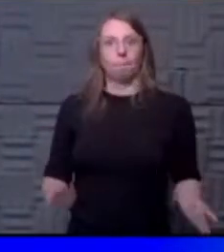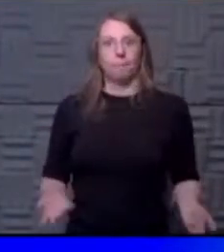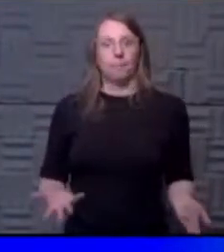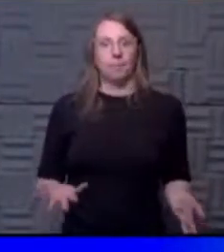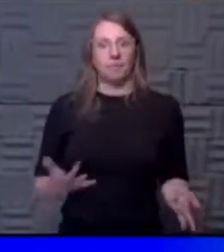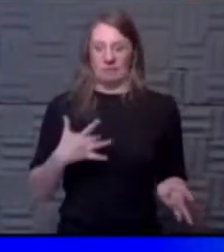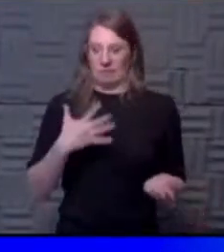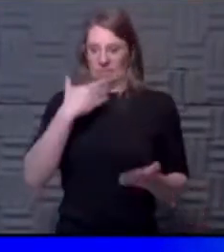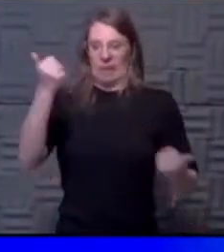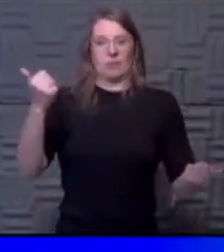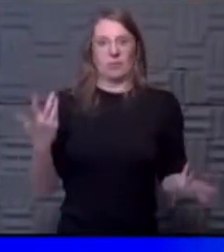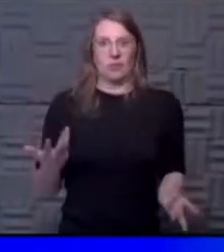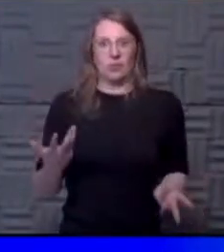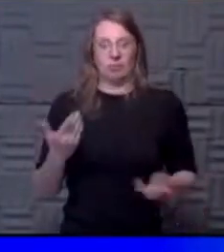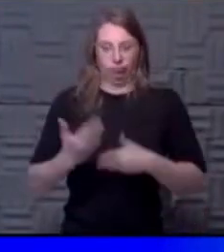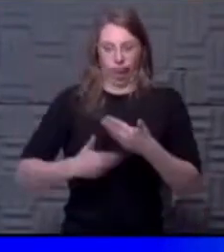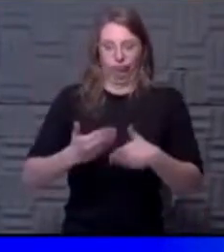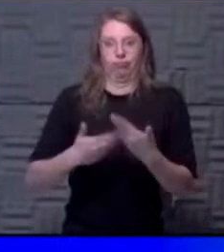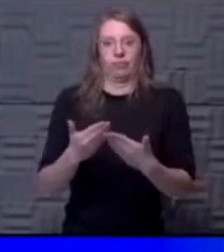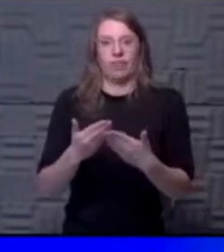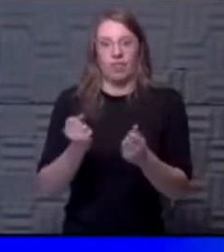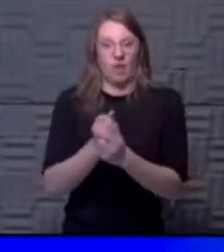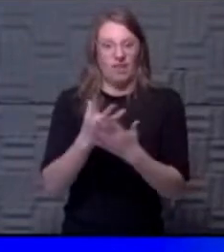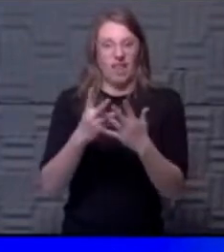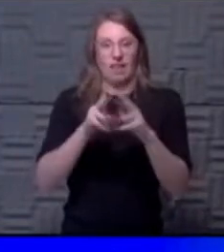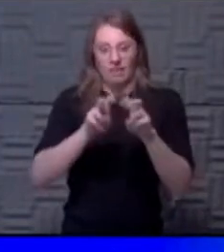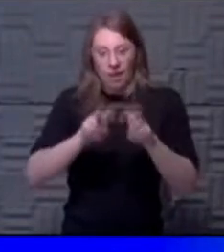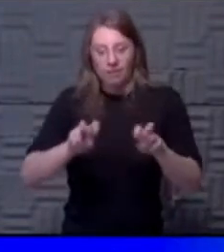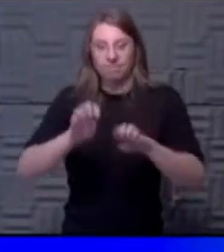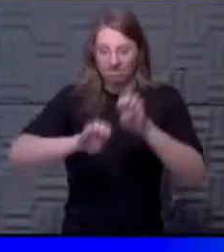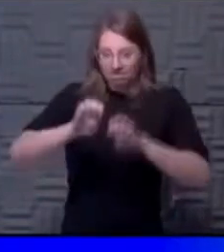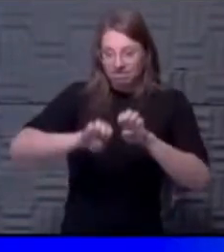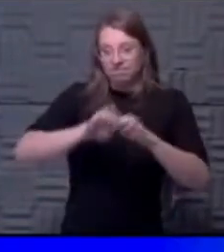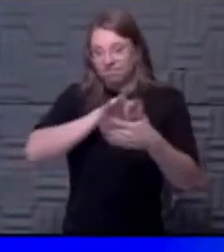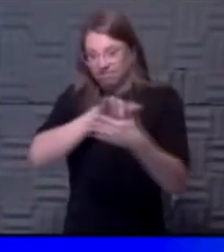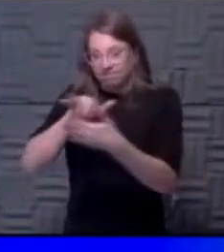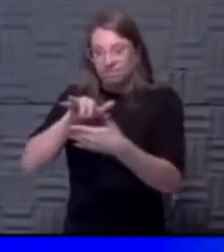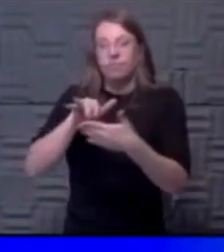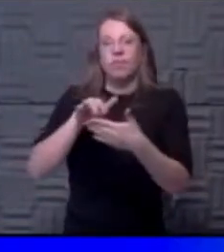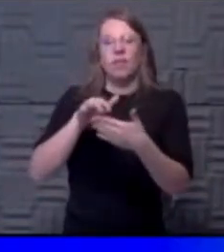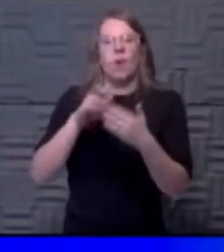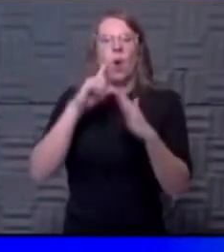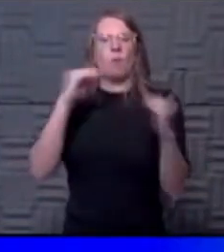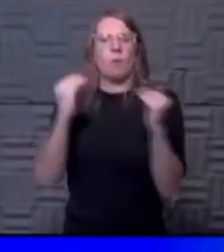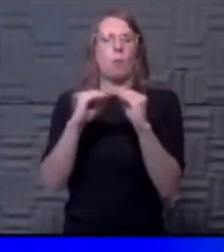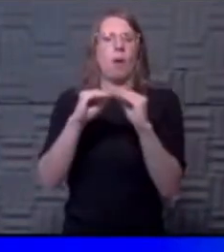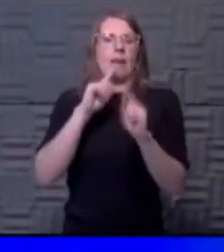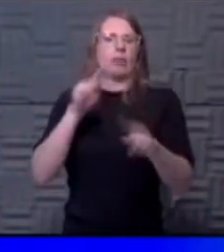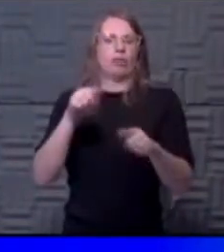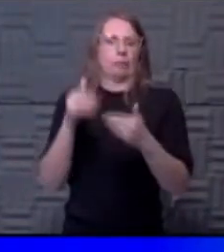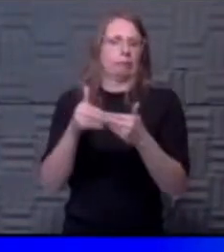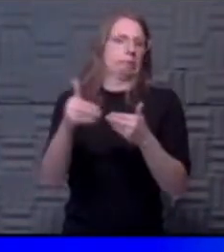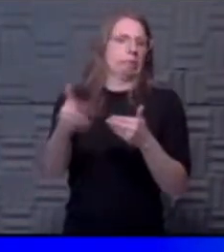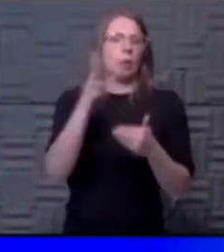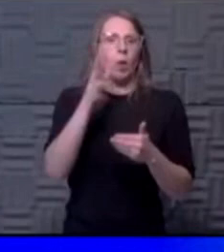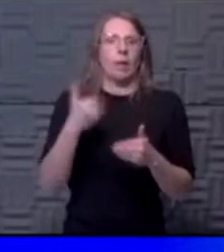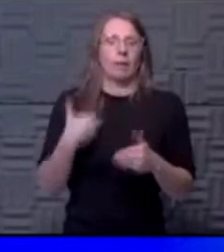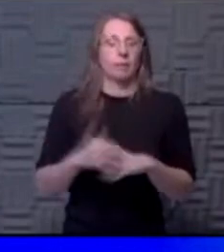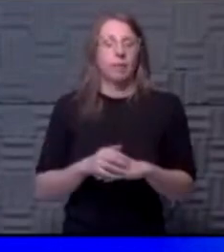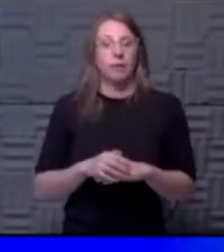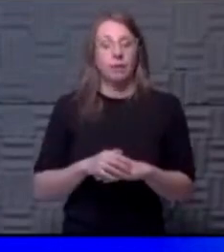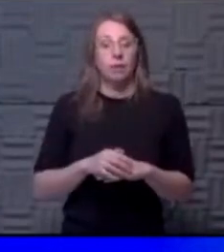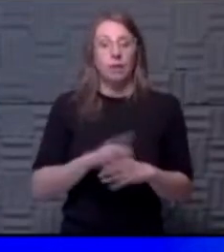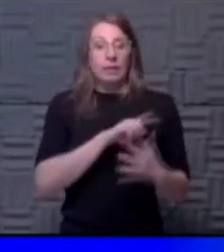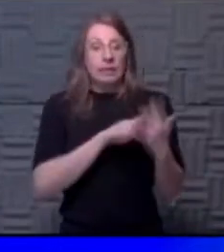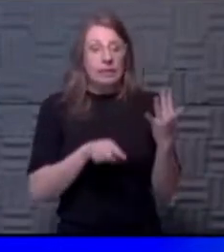those things are continuing to be evaluated and studied, and hopefully we'll have better answers moving forward. But I don't think those are anything that's significant that